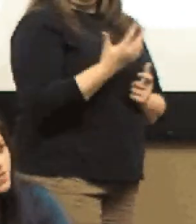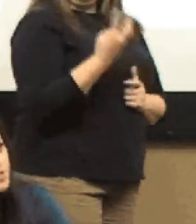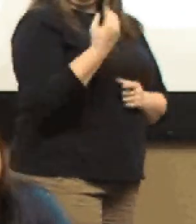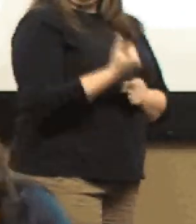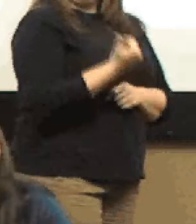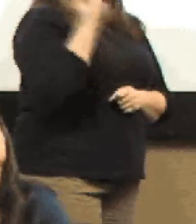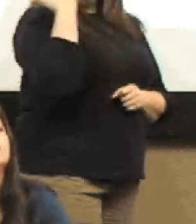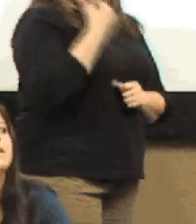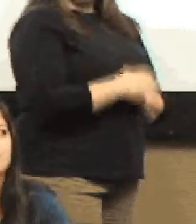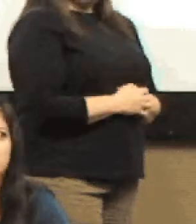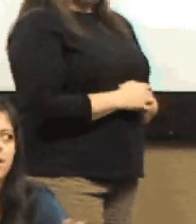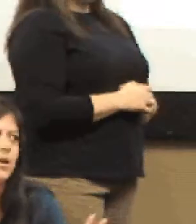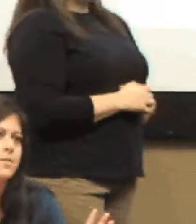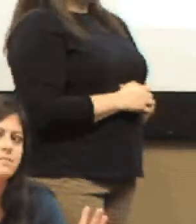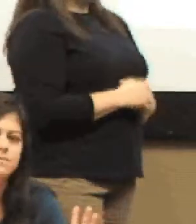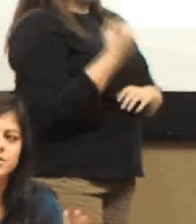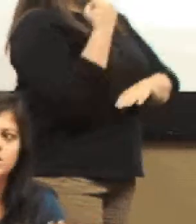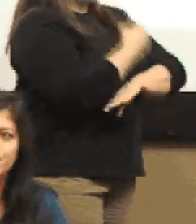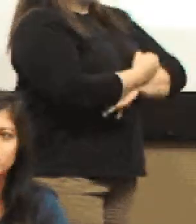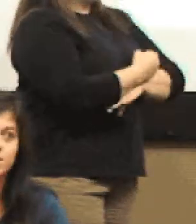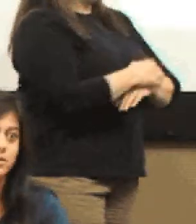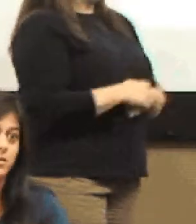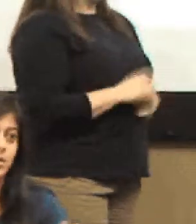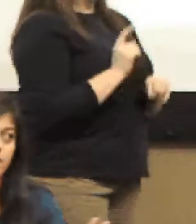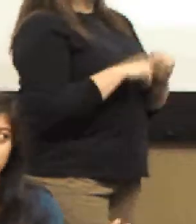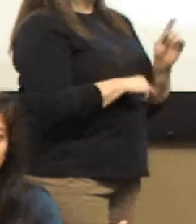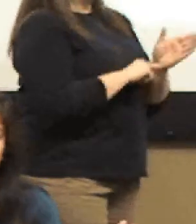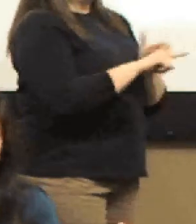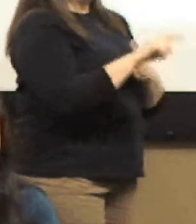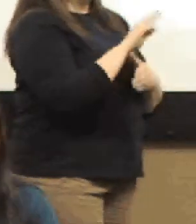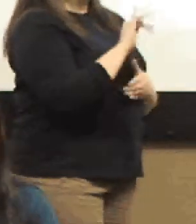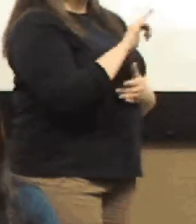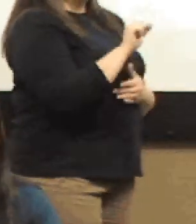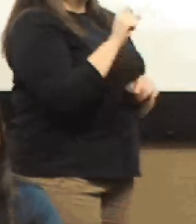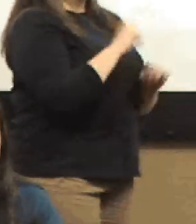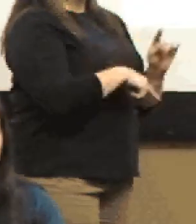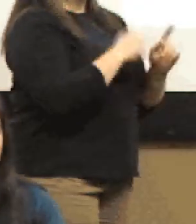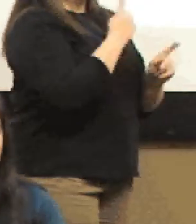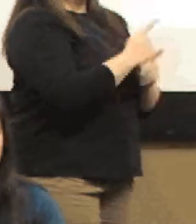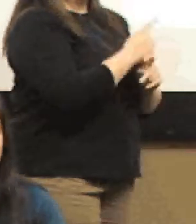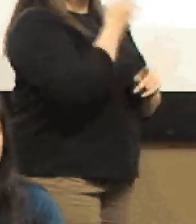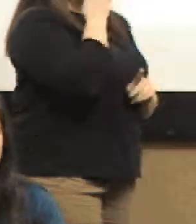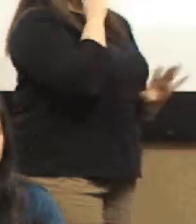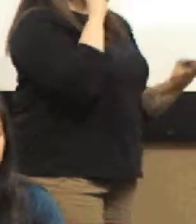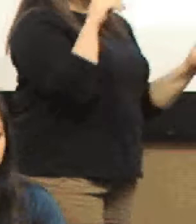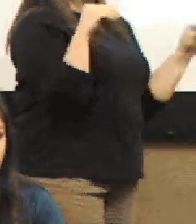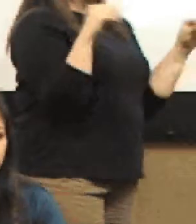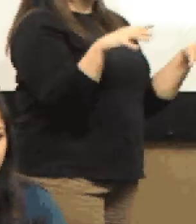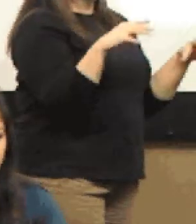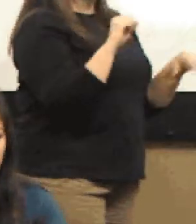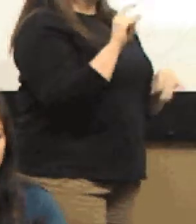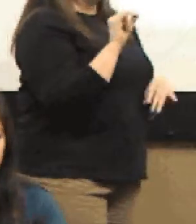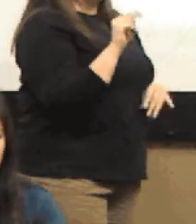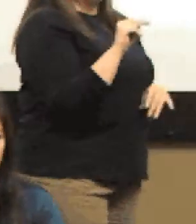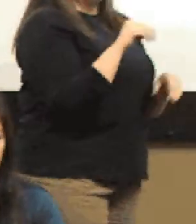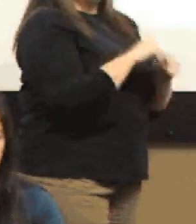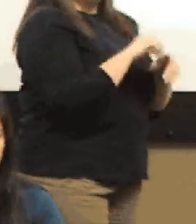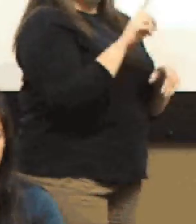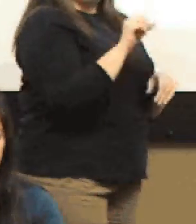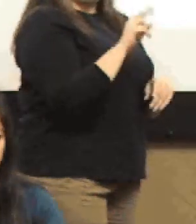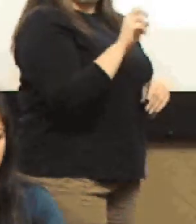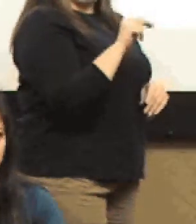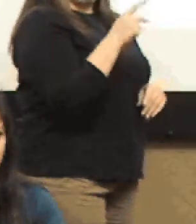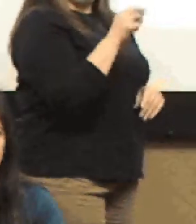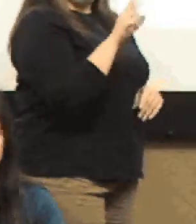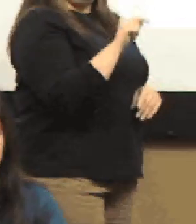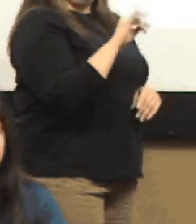3 or 4 years ago, they went bankrupt. Couldn't pay the bills, couldn't keep the lights on. And there's a station in Davenport, Iowa